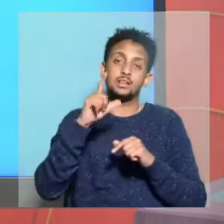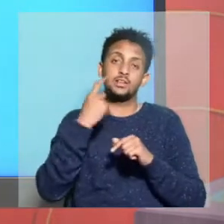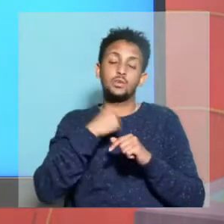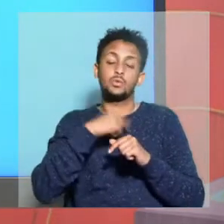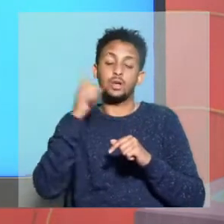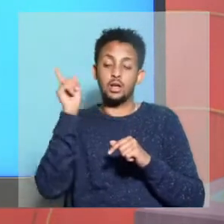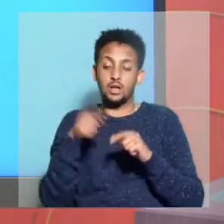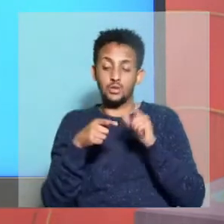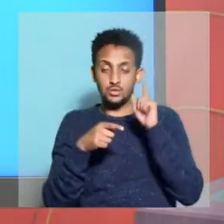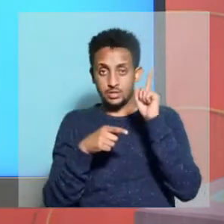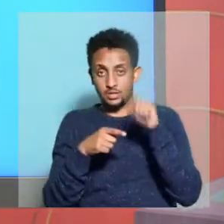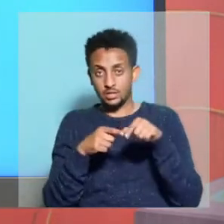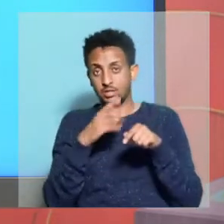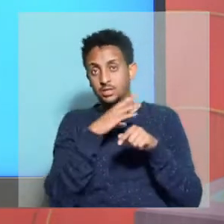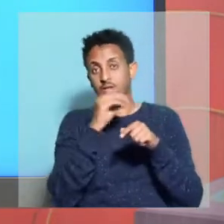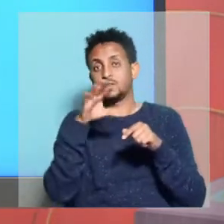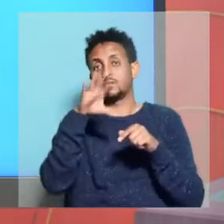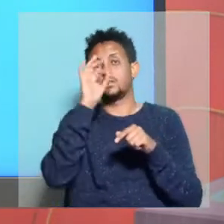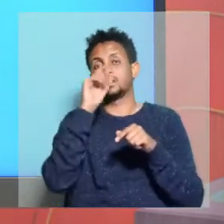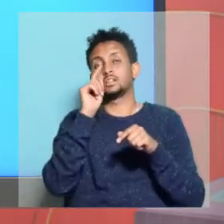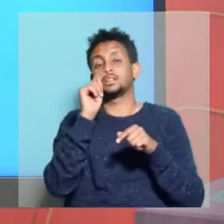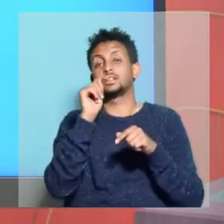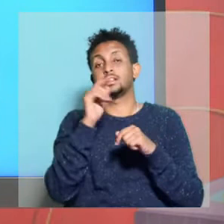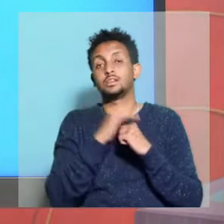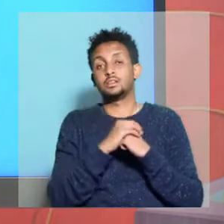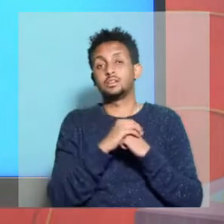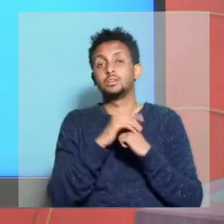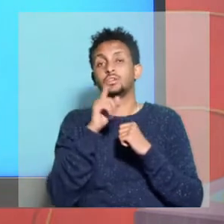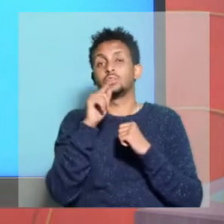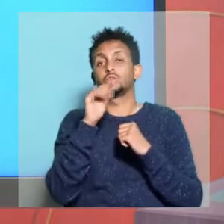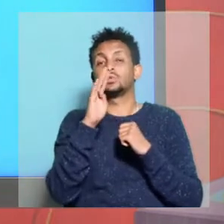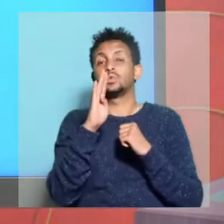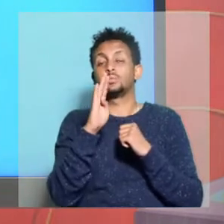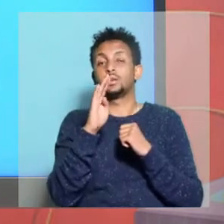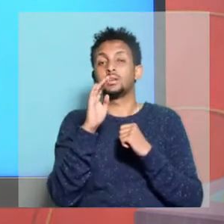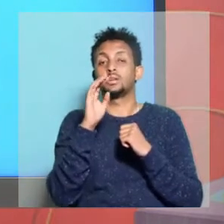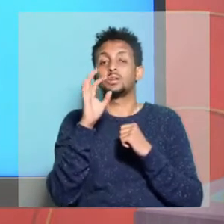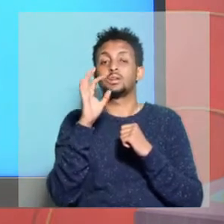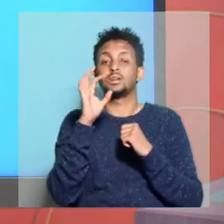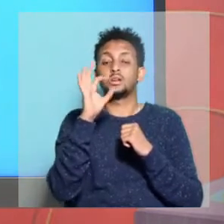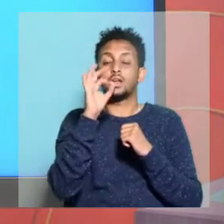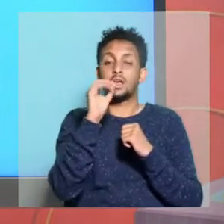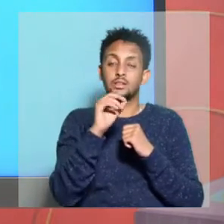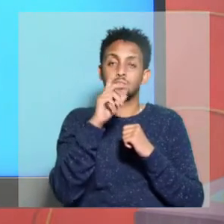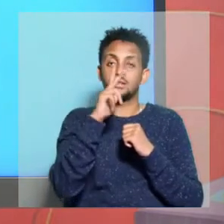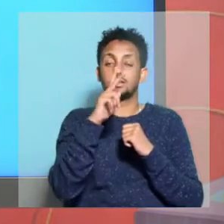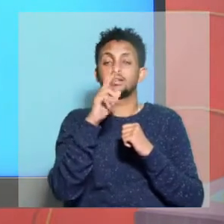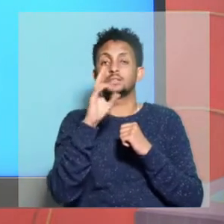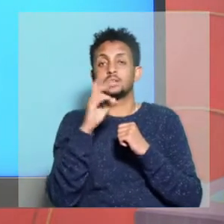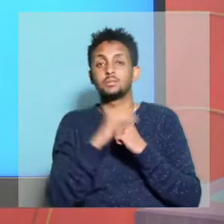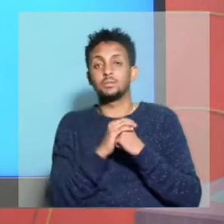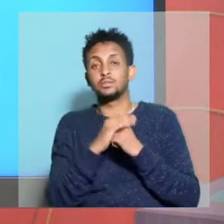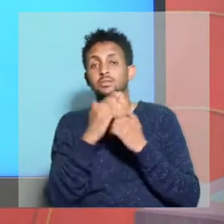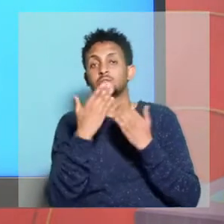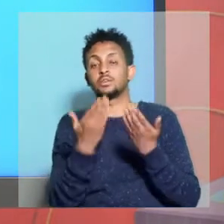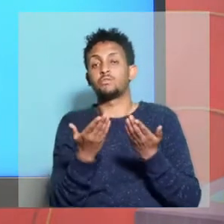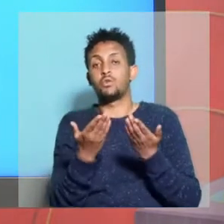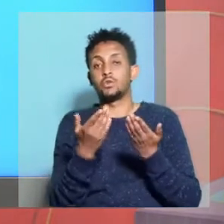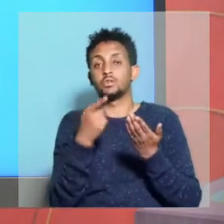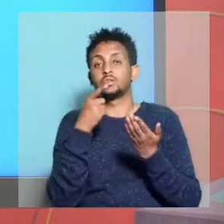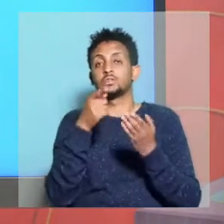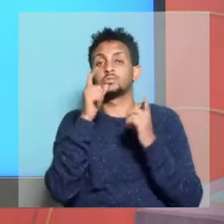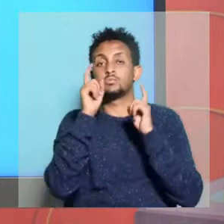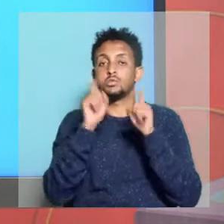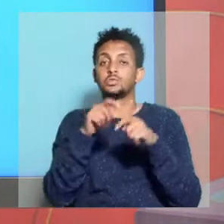can cancel out and find the tension T to be 280 Newton. You have the tension T. Therefore, with this,